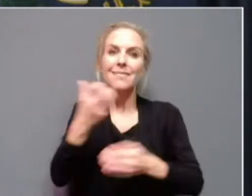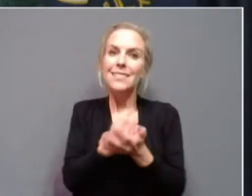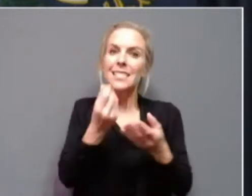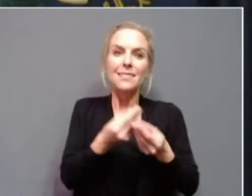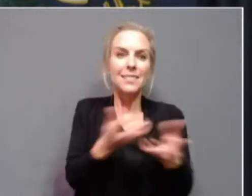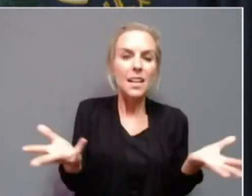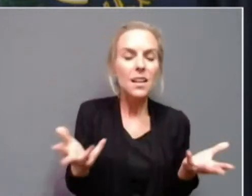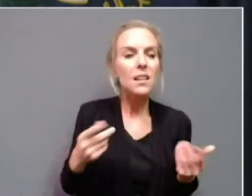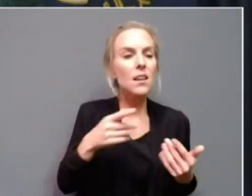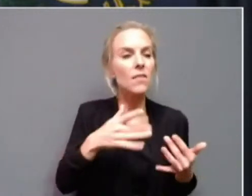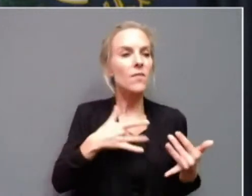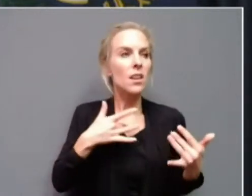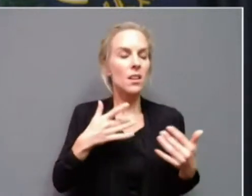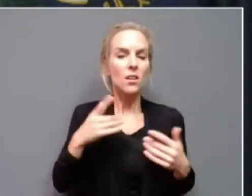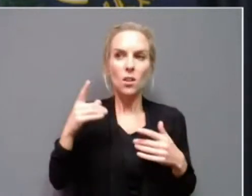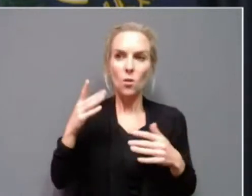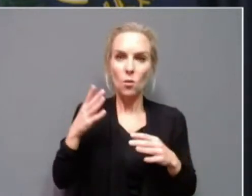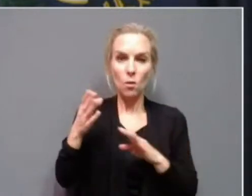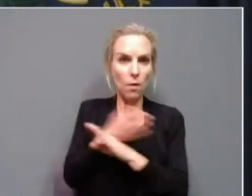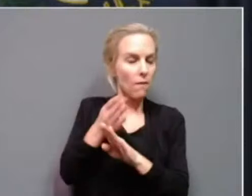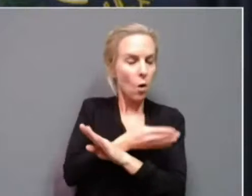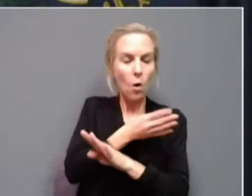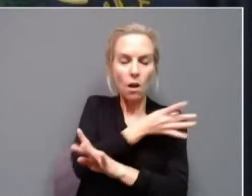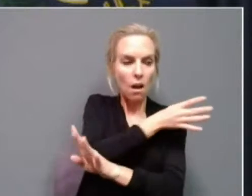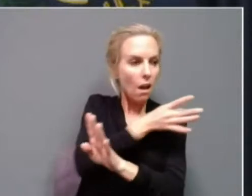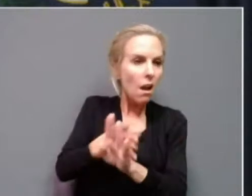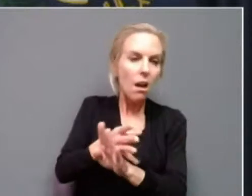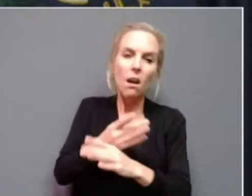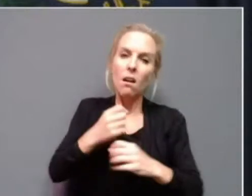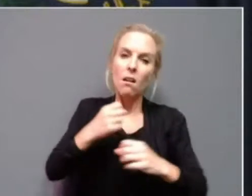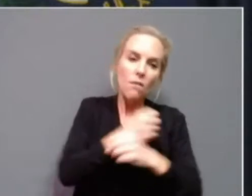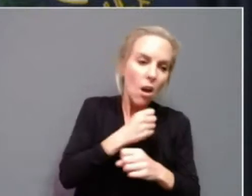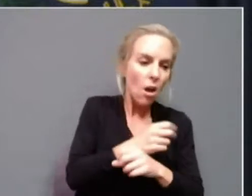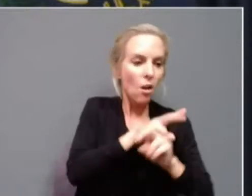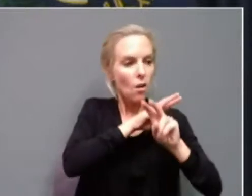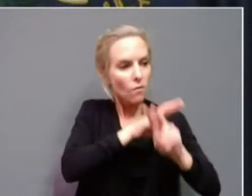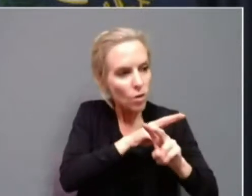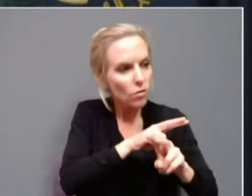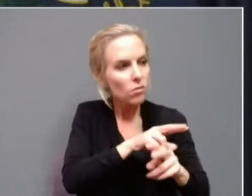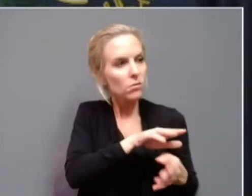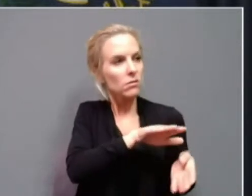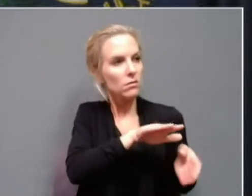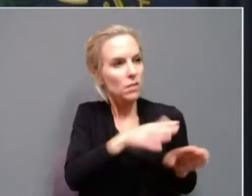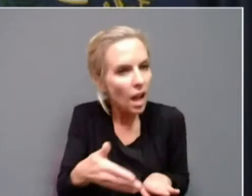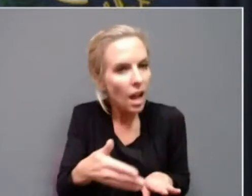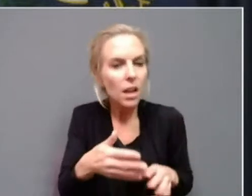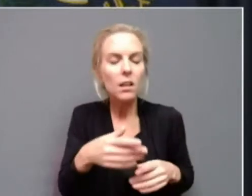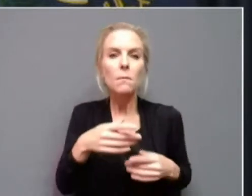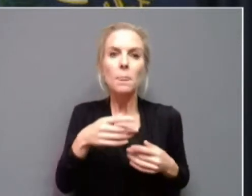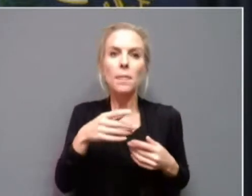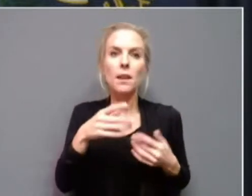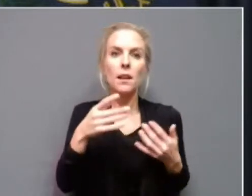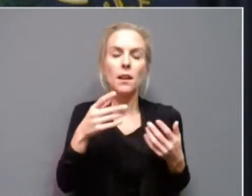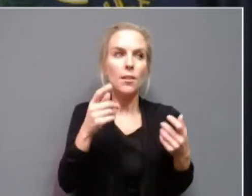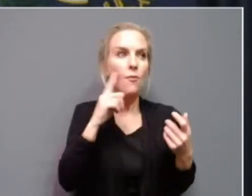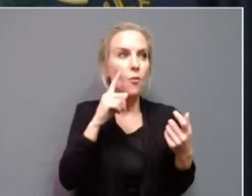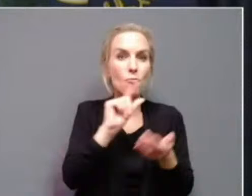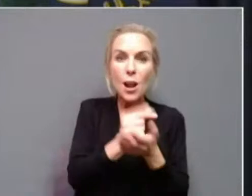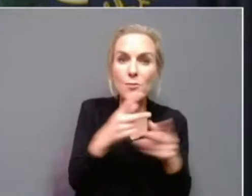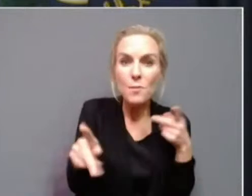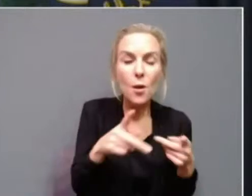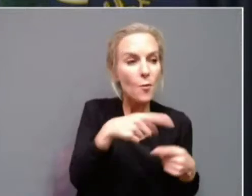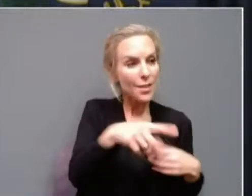losses, funerals, and victories, COVID graduation parties when people recovered. We finally got our